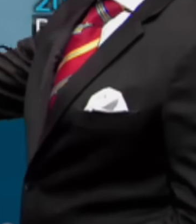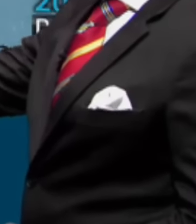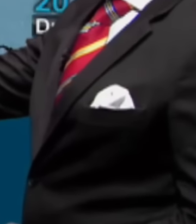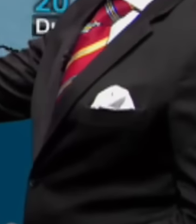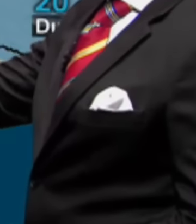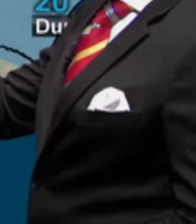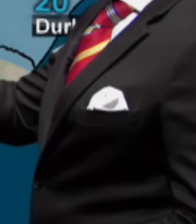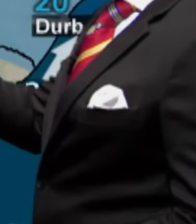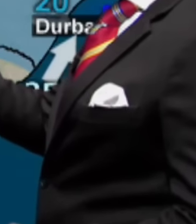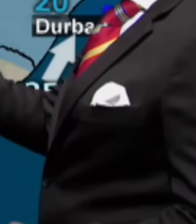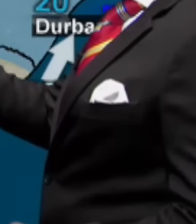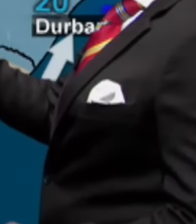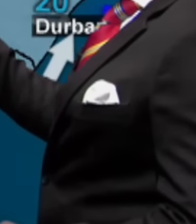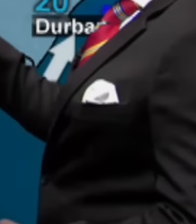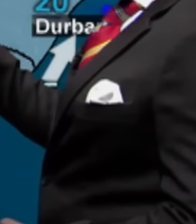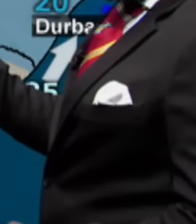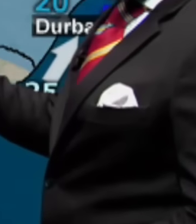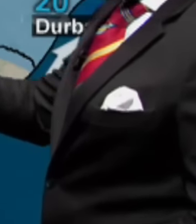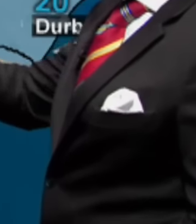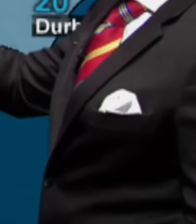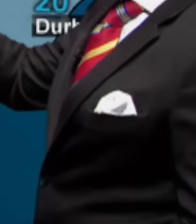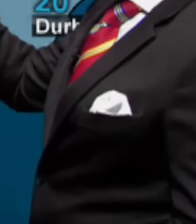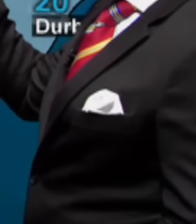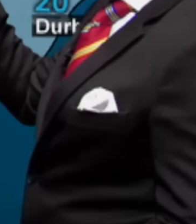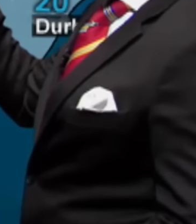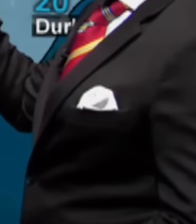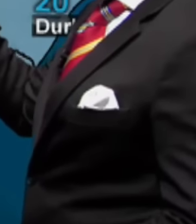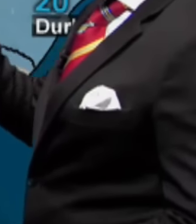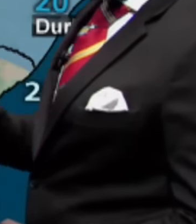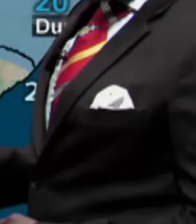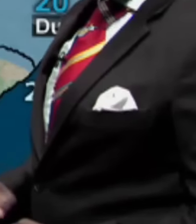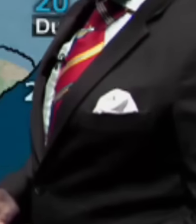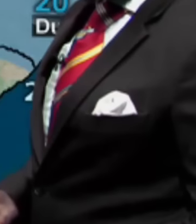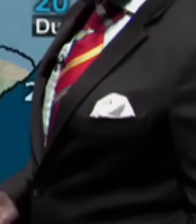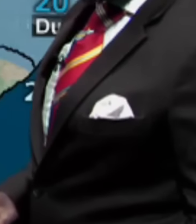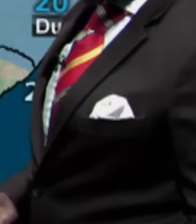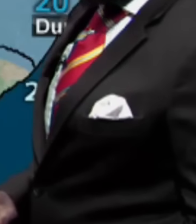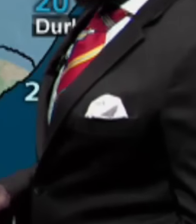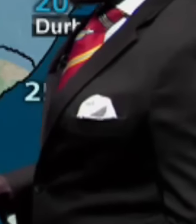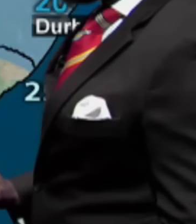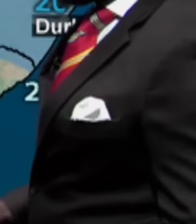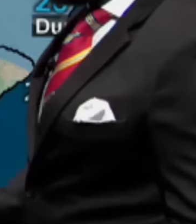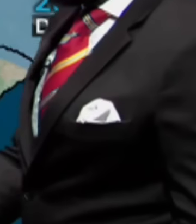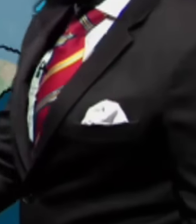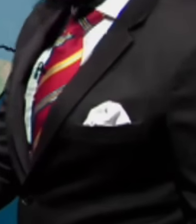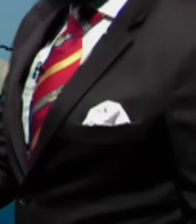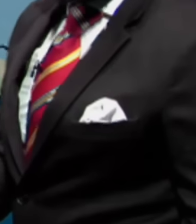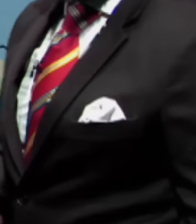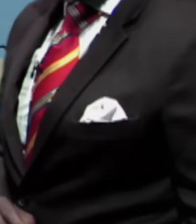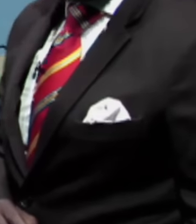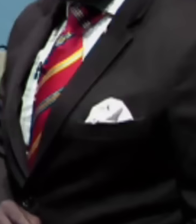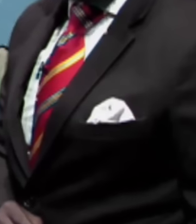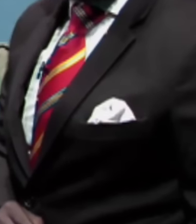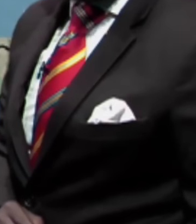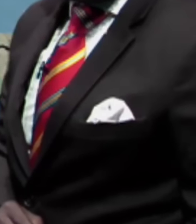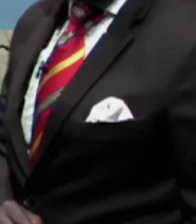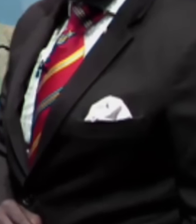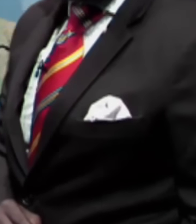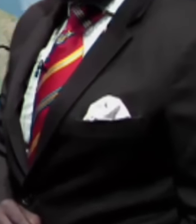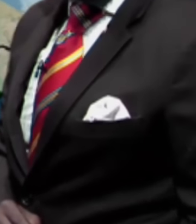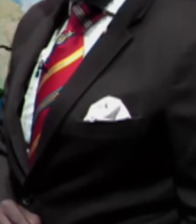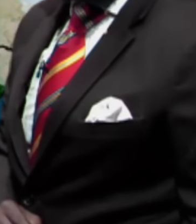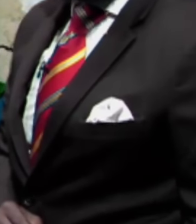shebele hore ka mafikeng Bloemfontein bol ba free start se tse ke sola hore ka pressure sa mlodi e pula tsena e tla bele tse matla ka thoko ho mabopo ho sentse ba la fela mo